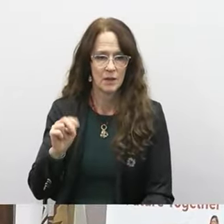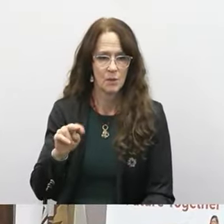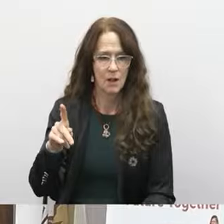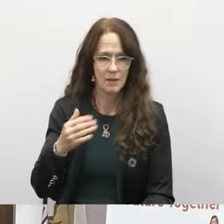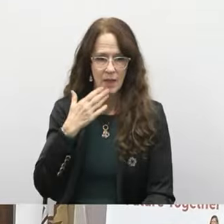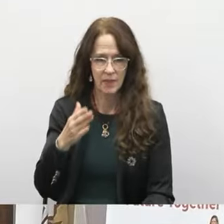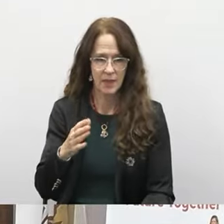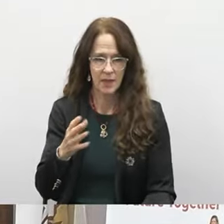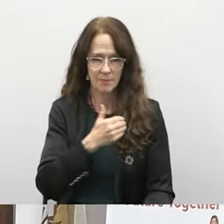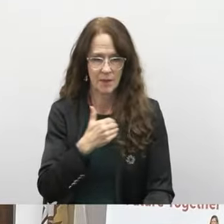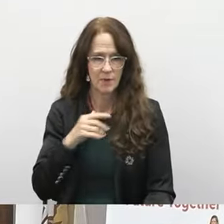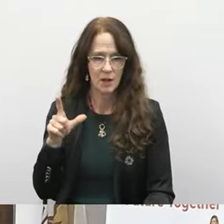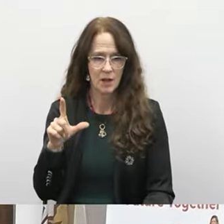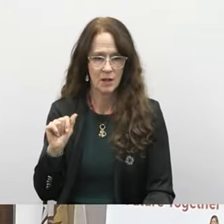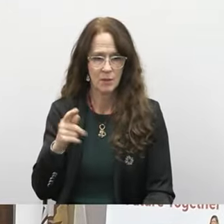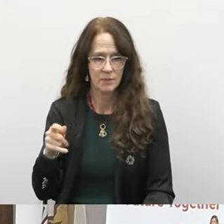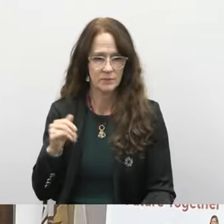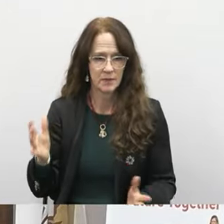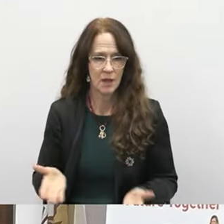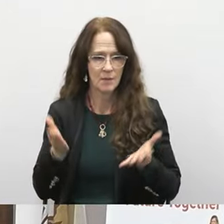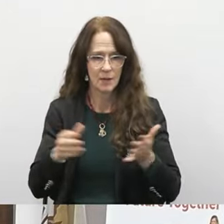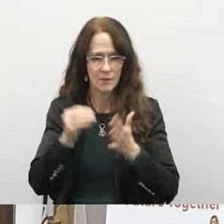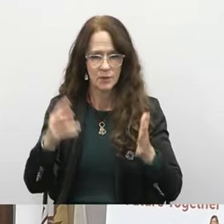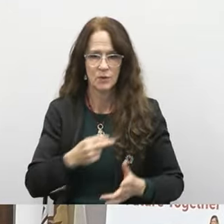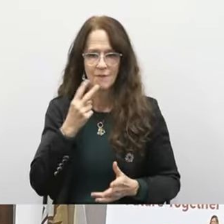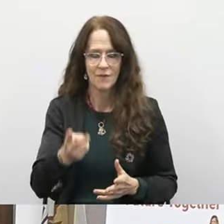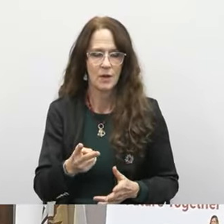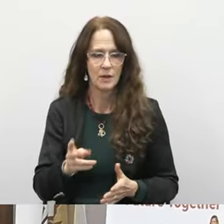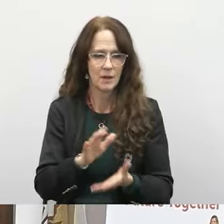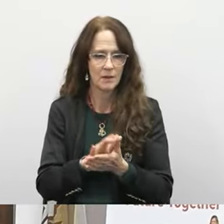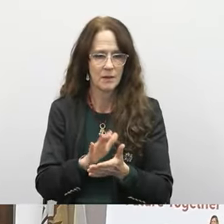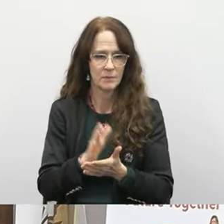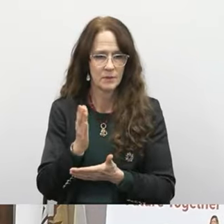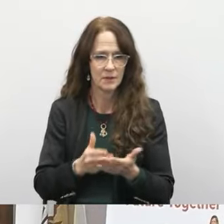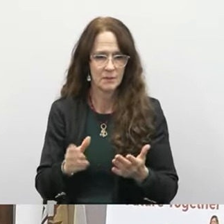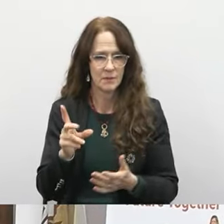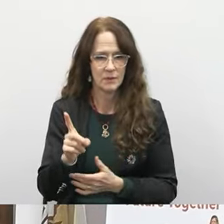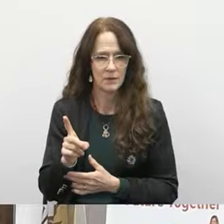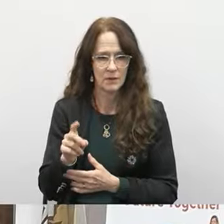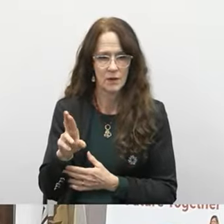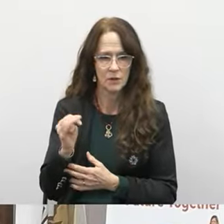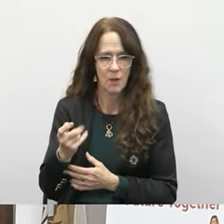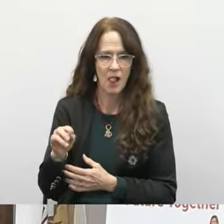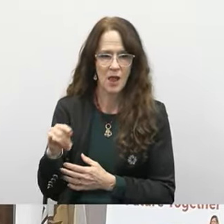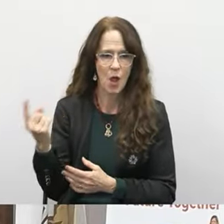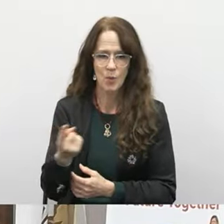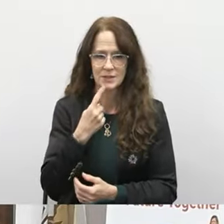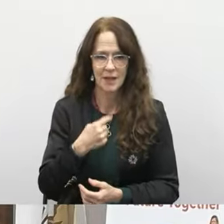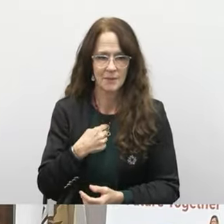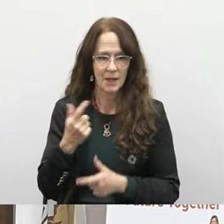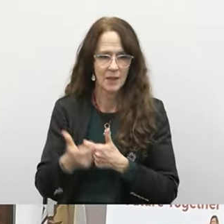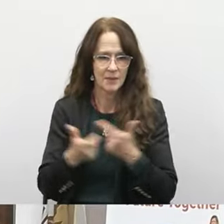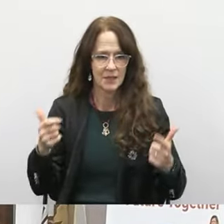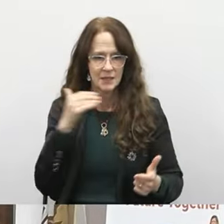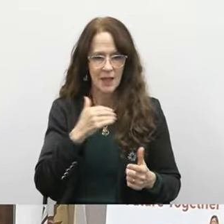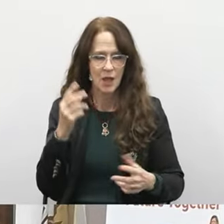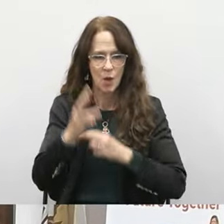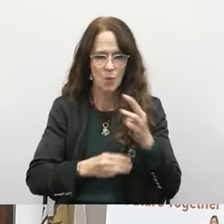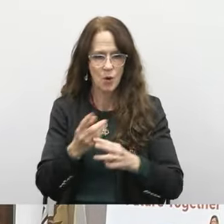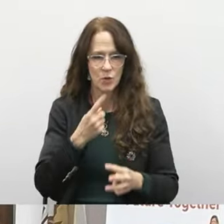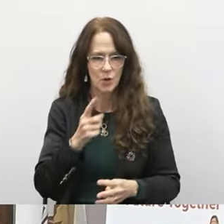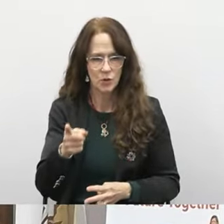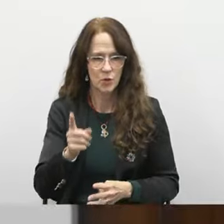thank Member Lopez so much for uplifting the student voice. I wanted to acknowledge something that Dr. Twal always says to me. The biggest lie the world ever told you